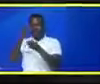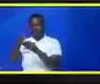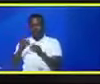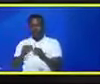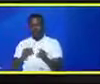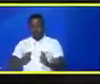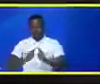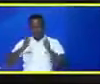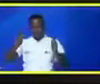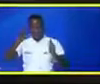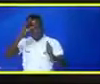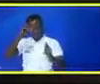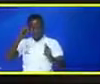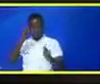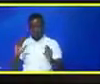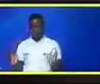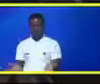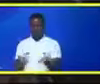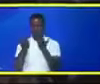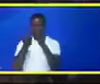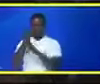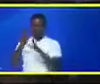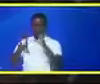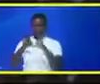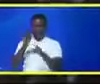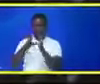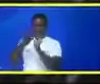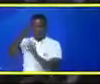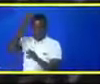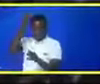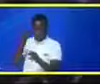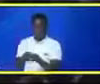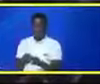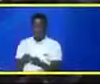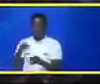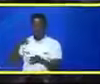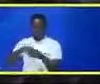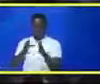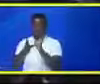women arise by the Spirit in the name of Jesus.